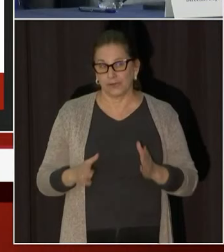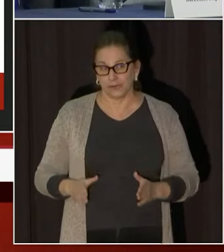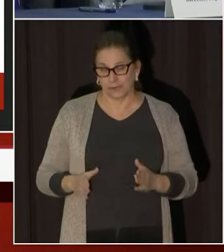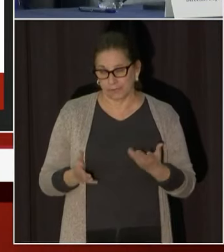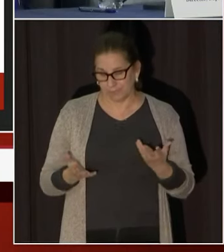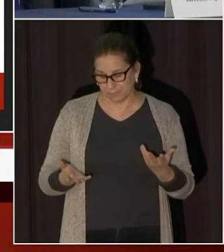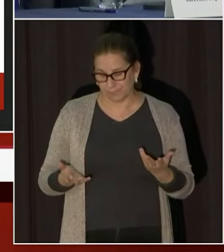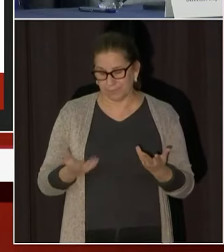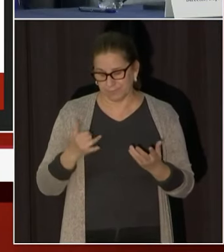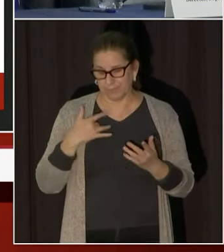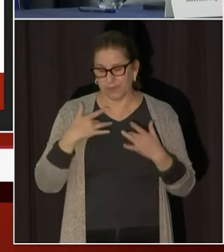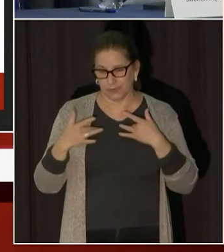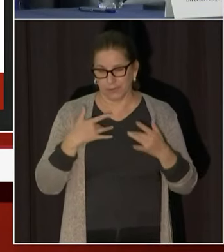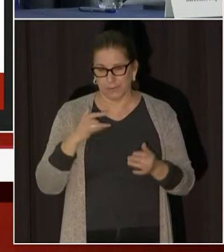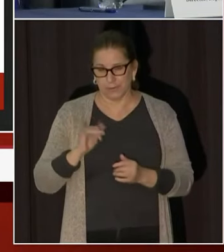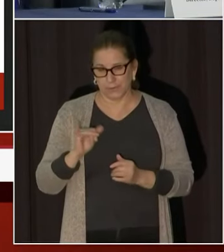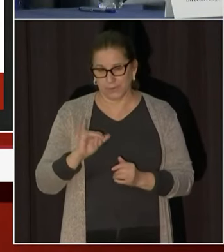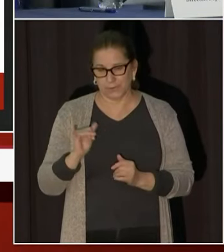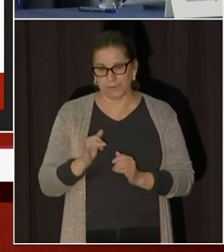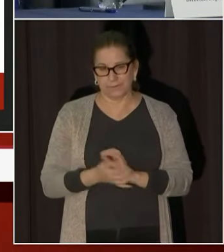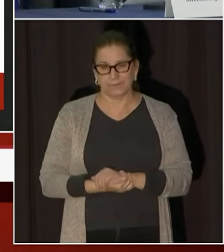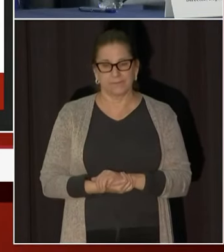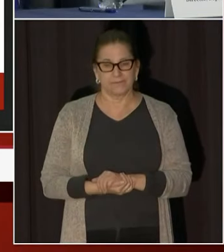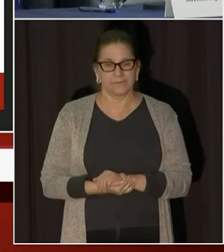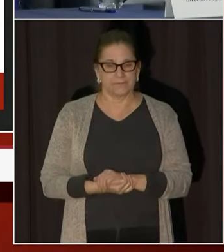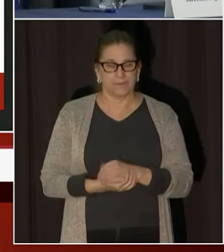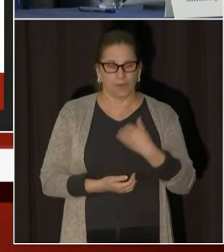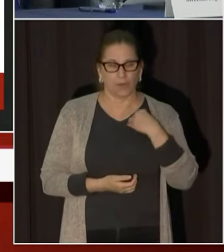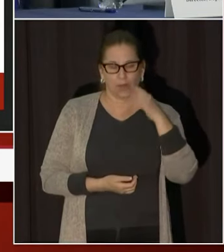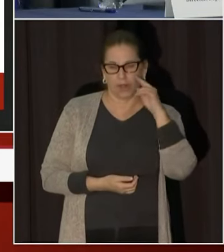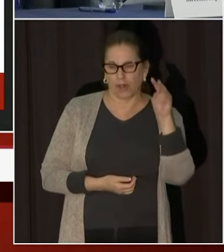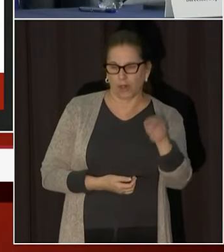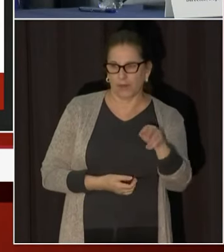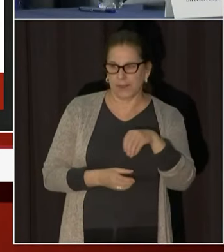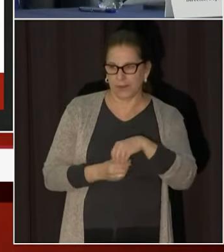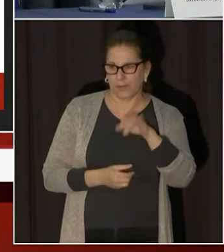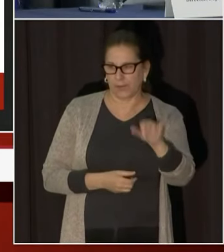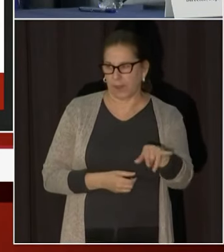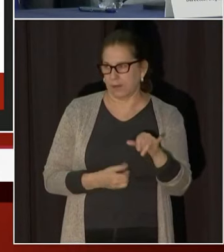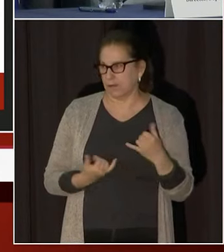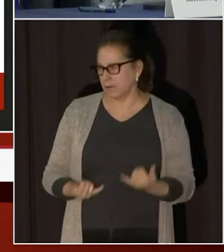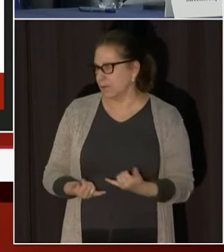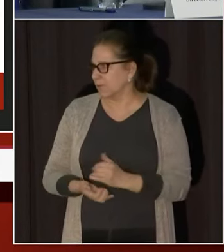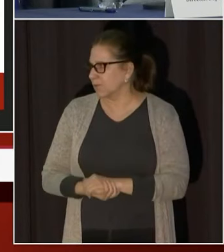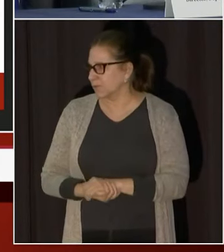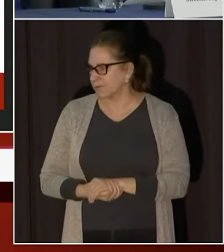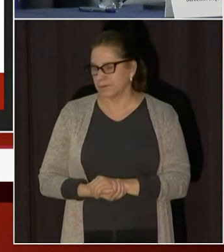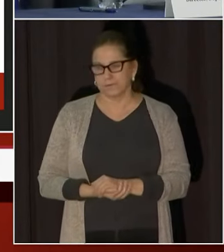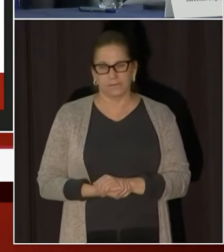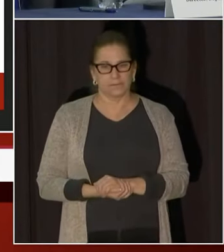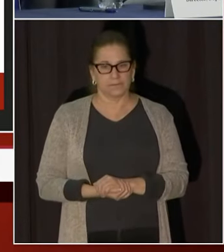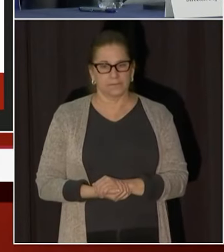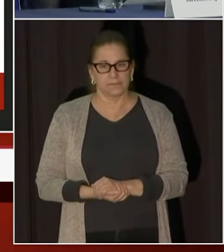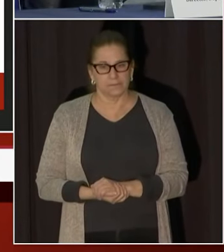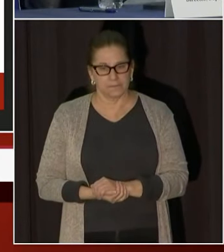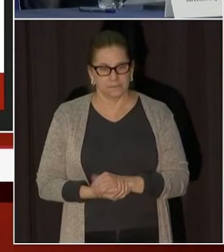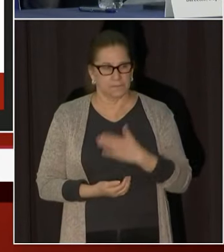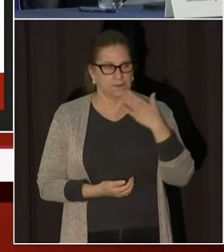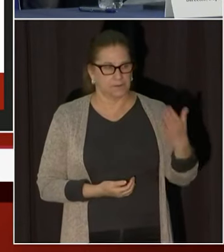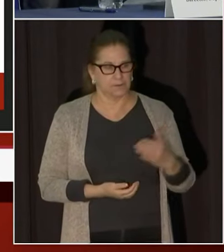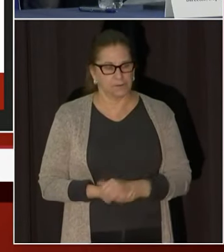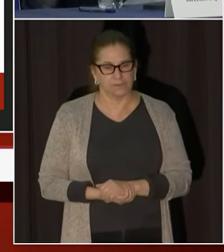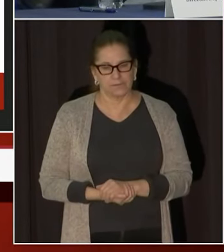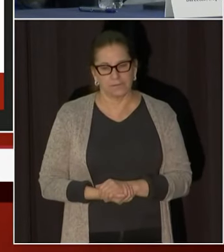are also some other metrics that we look at. that Race or informs the, ethnicity? pardon? Race